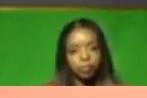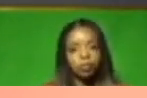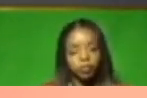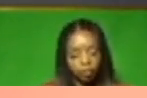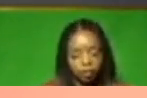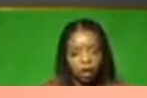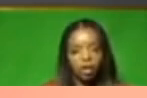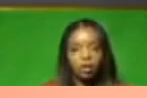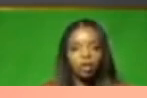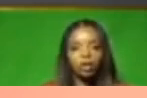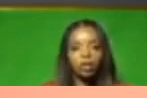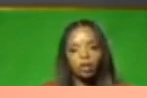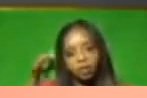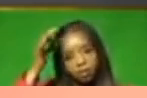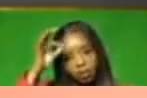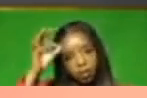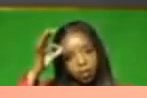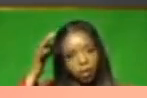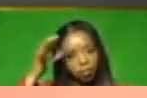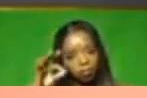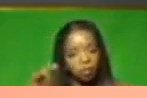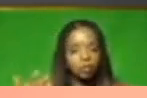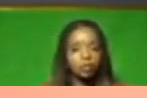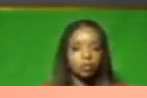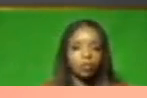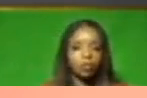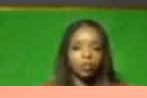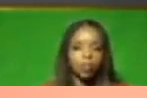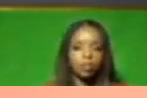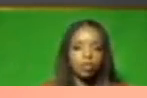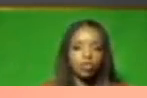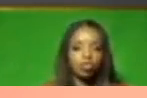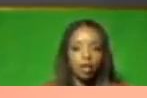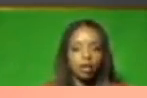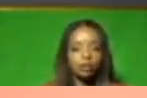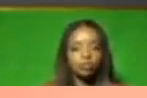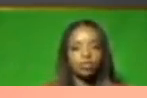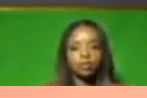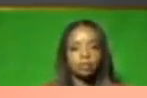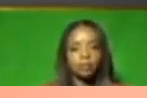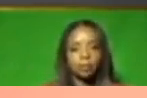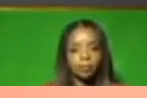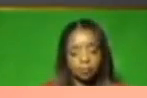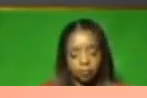most important economic challenges facing our country.